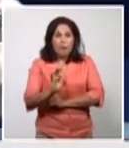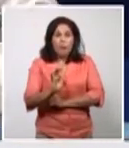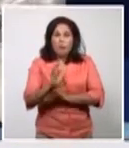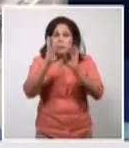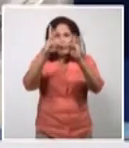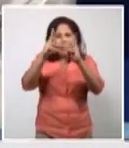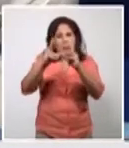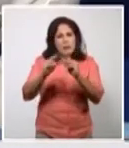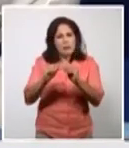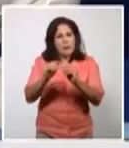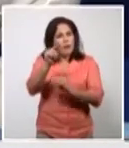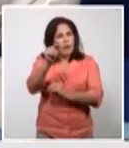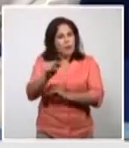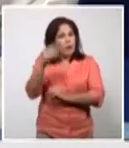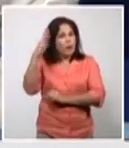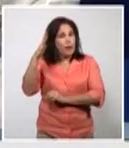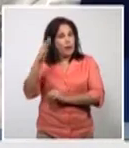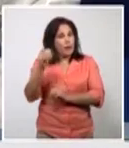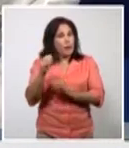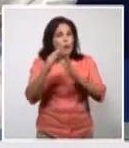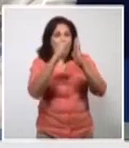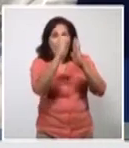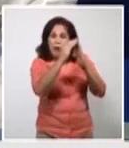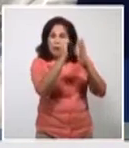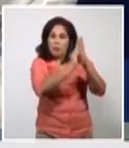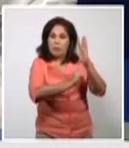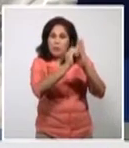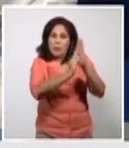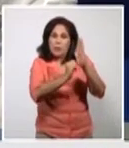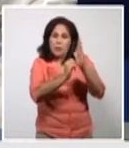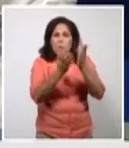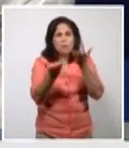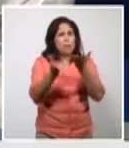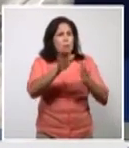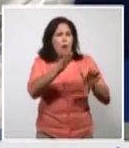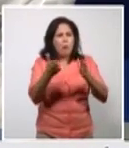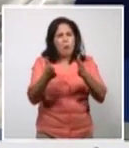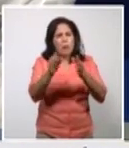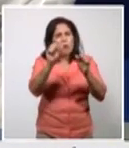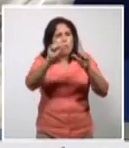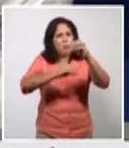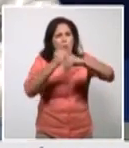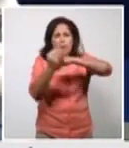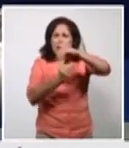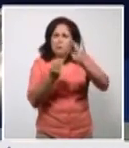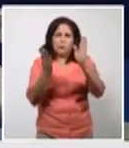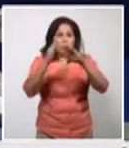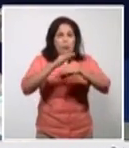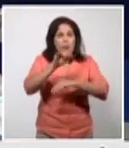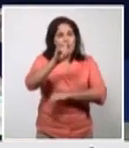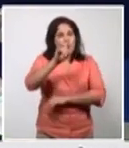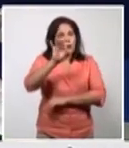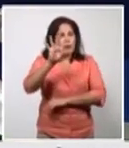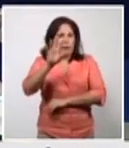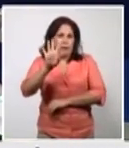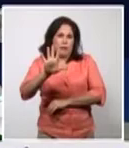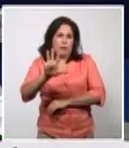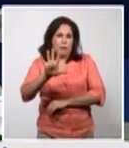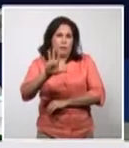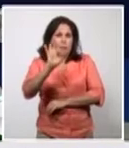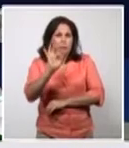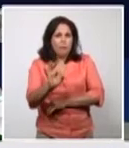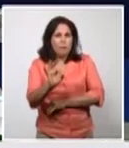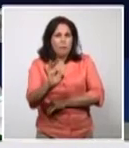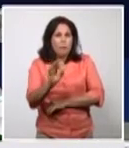4,138 foreigners. No changes in the number of foreigners staying in rental houses, with